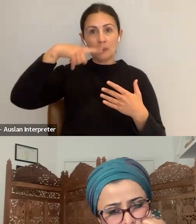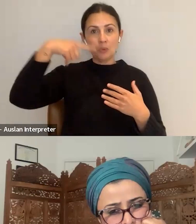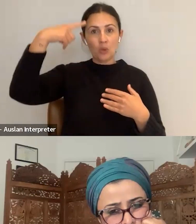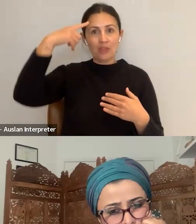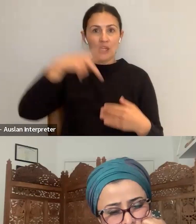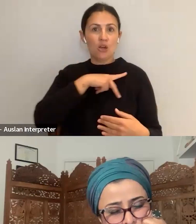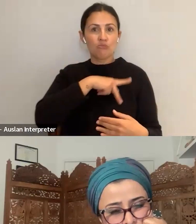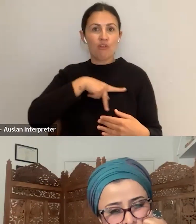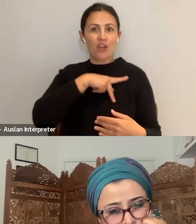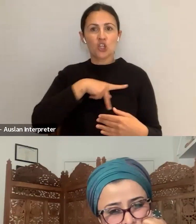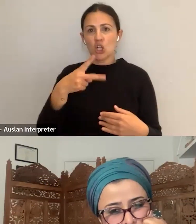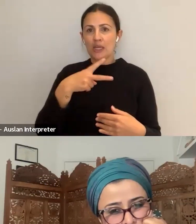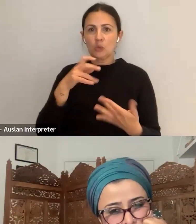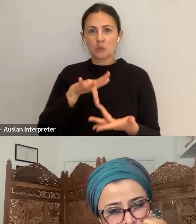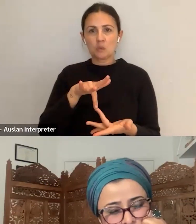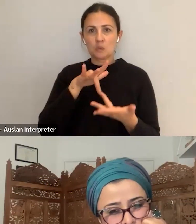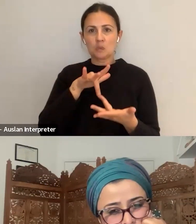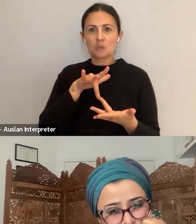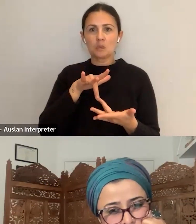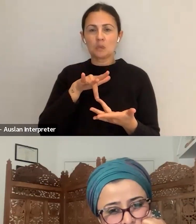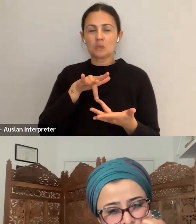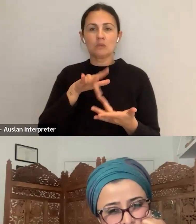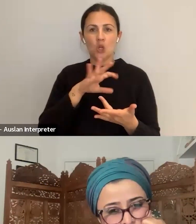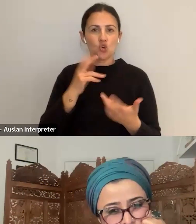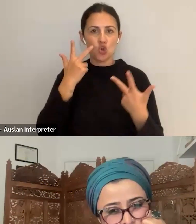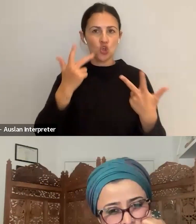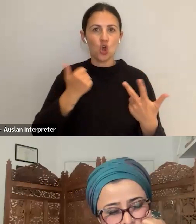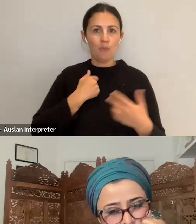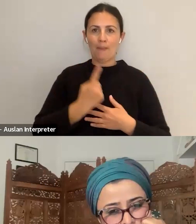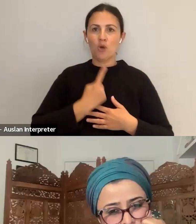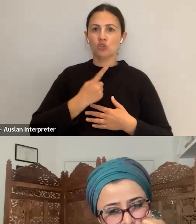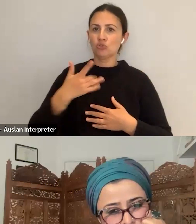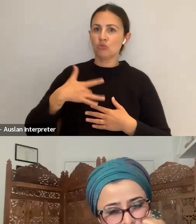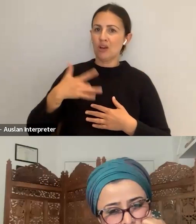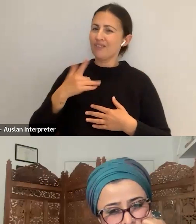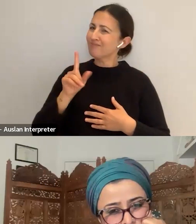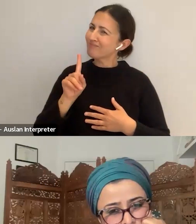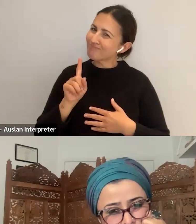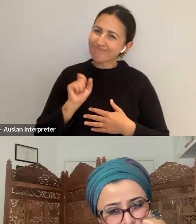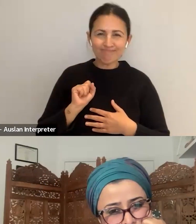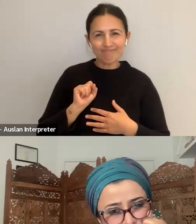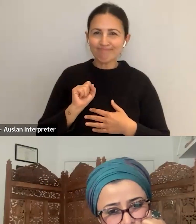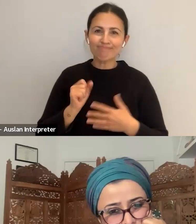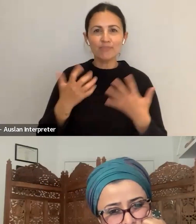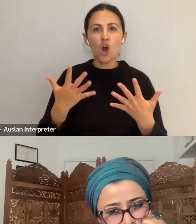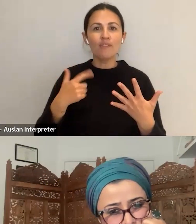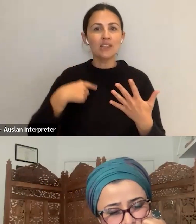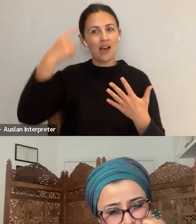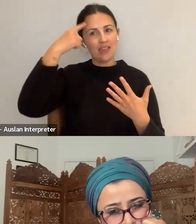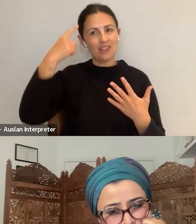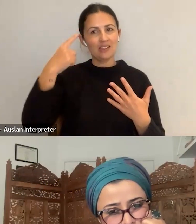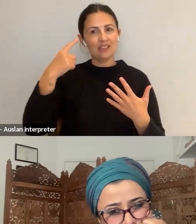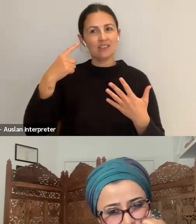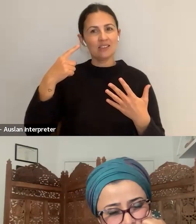composed. You can't let too much of yourself there. And I think that's also, I often think about this idea of conflict